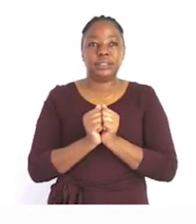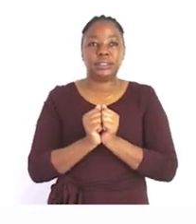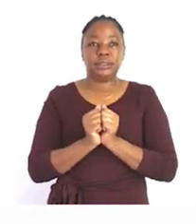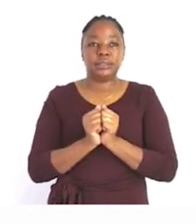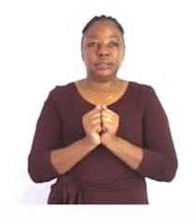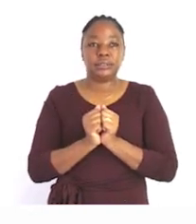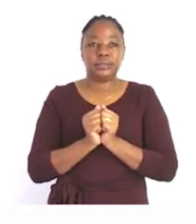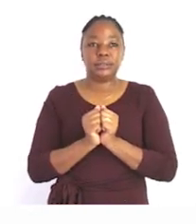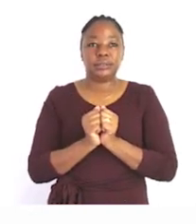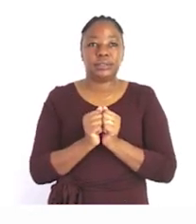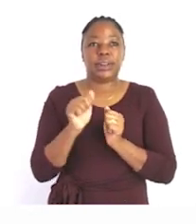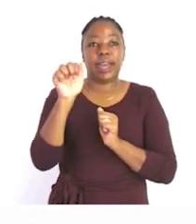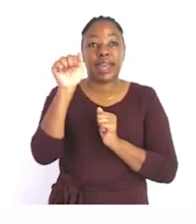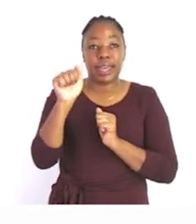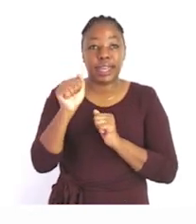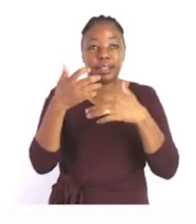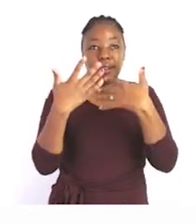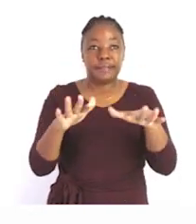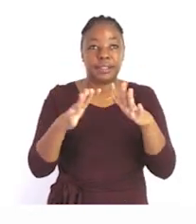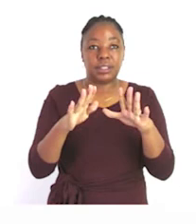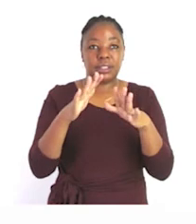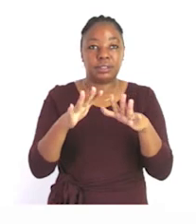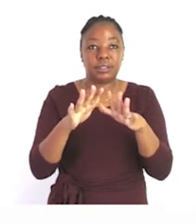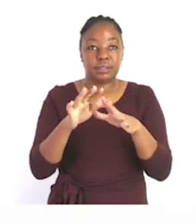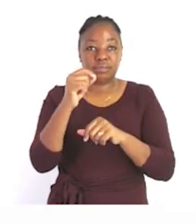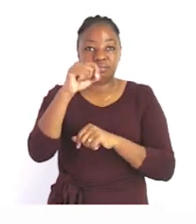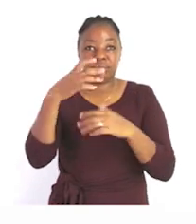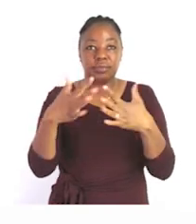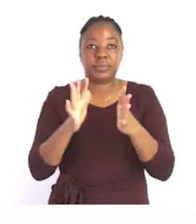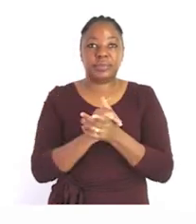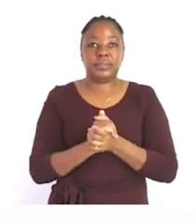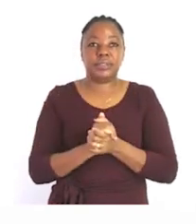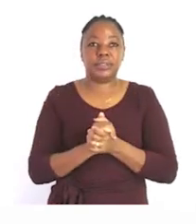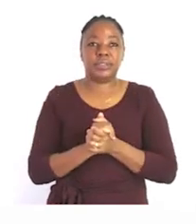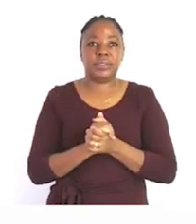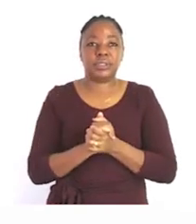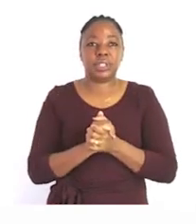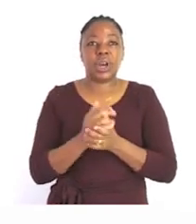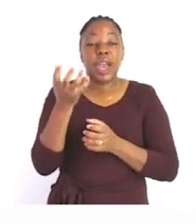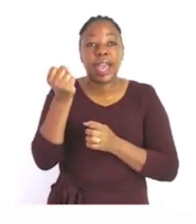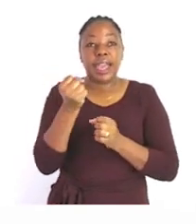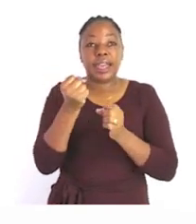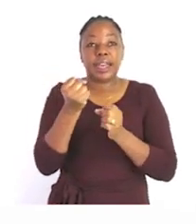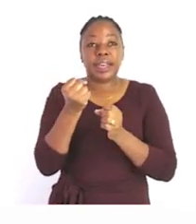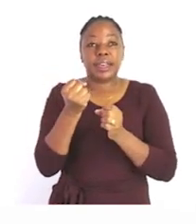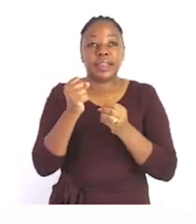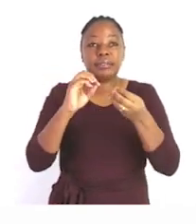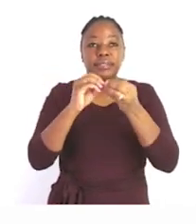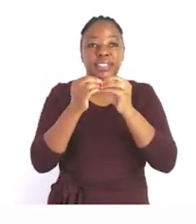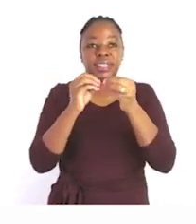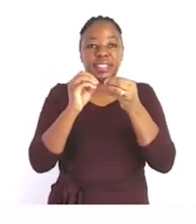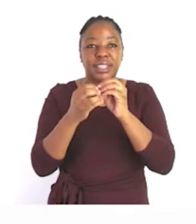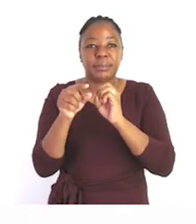been done for you. And if you look closer, they have carried on so that the answer is